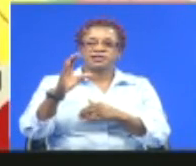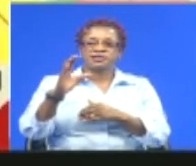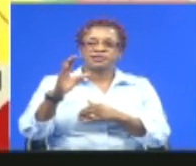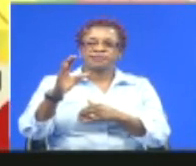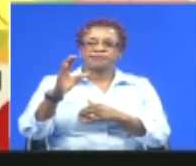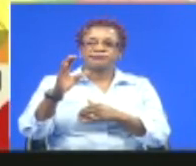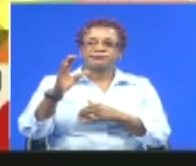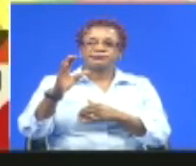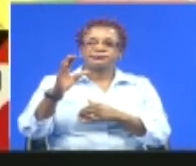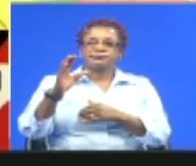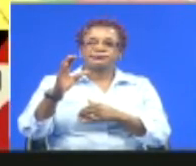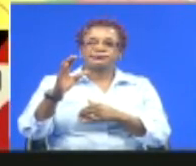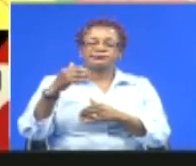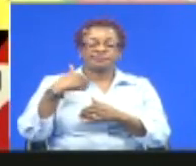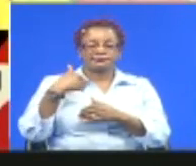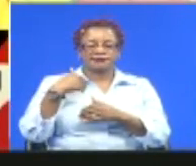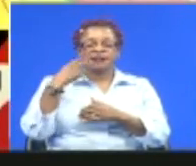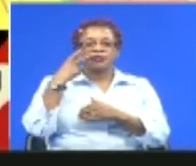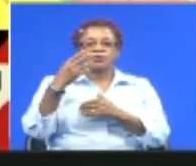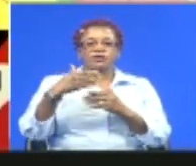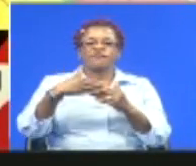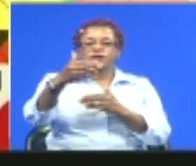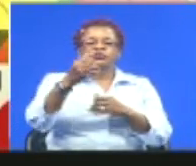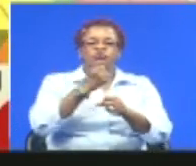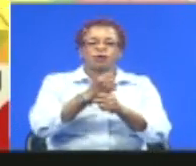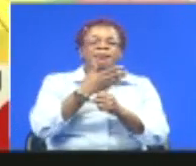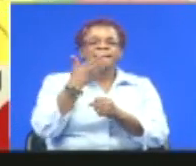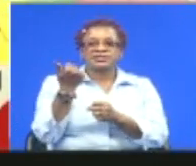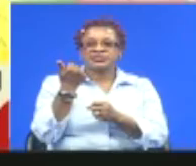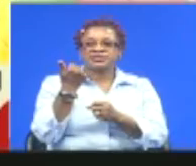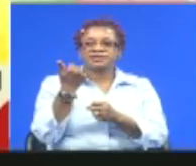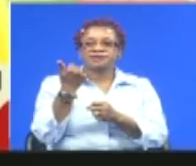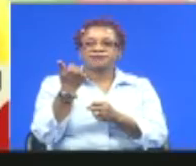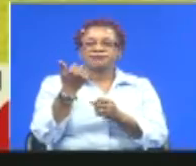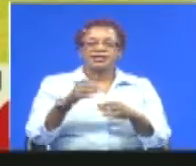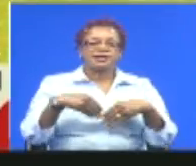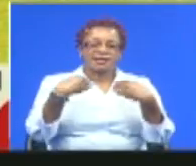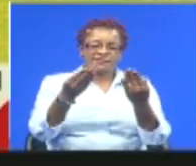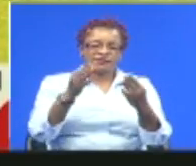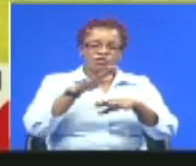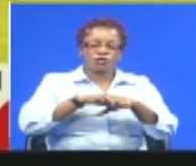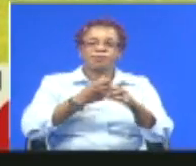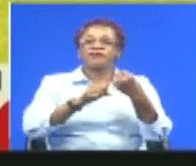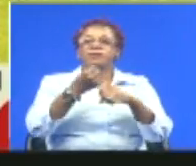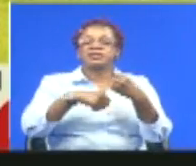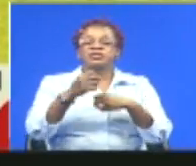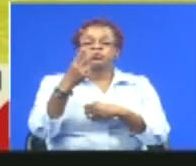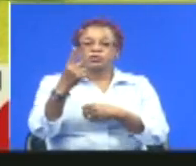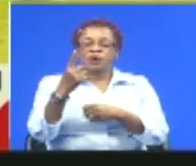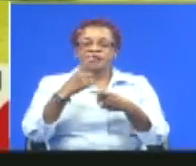I look forward to playing my best and deliver a good performance. The